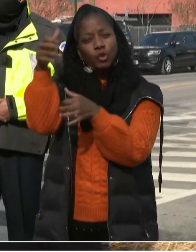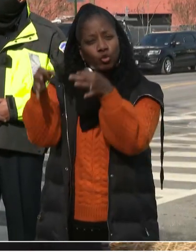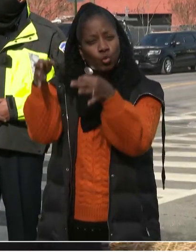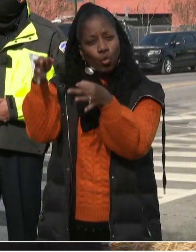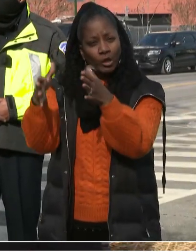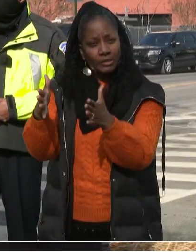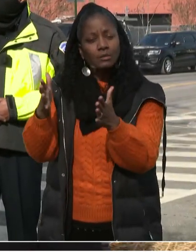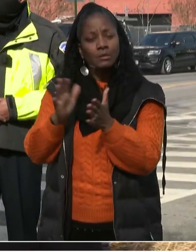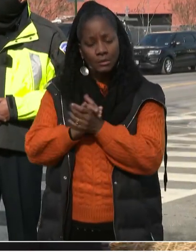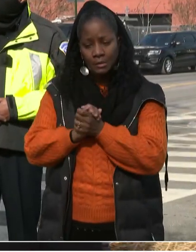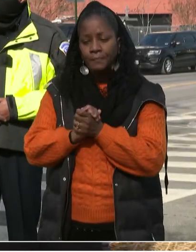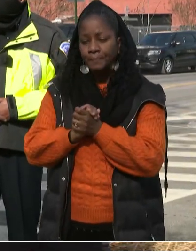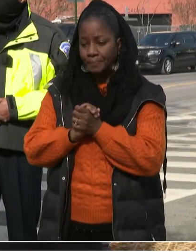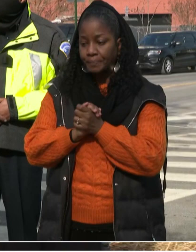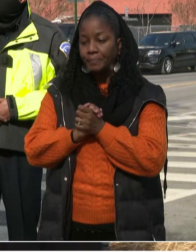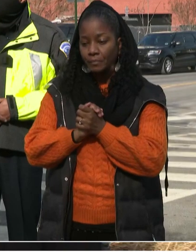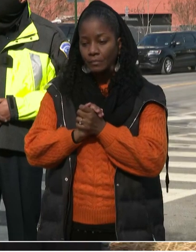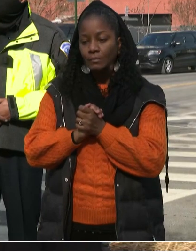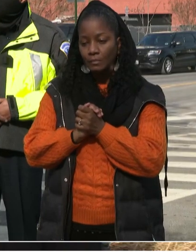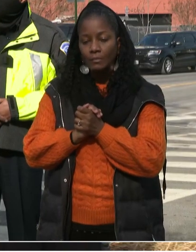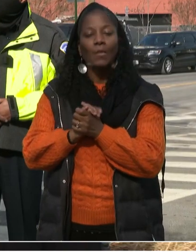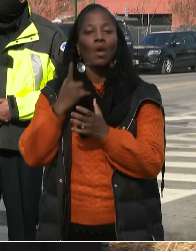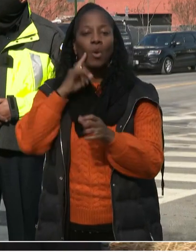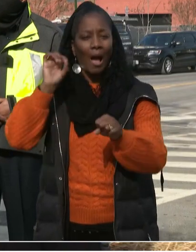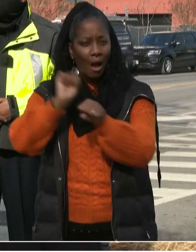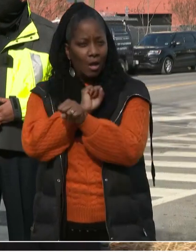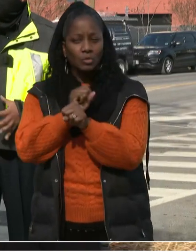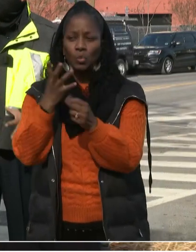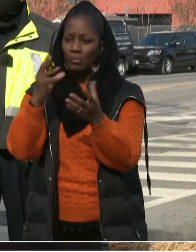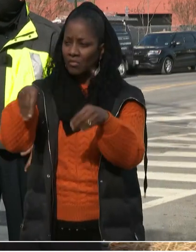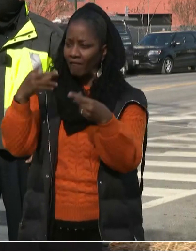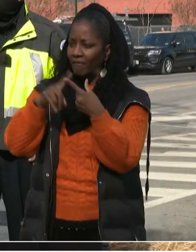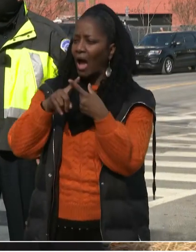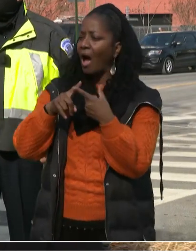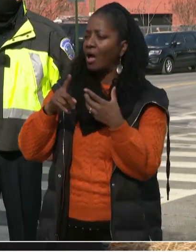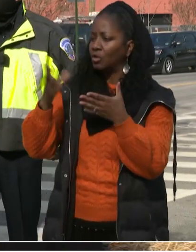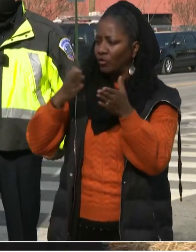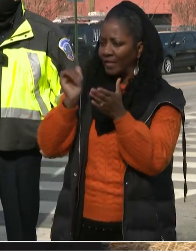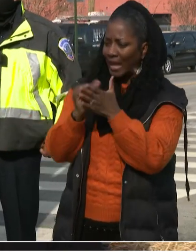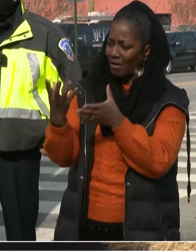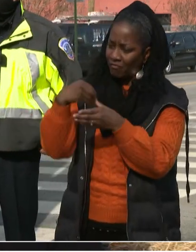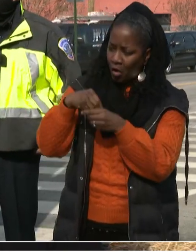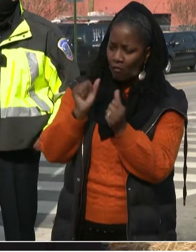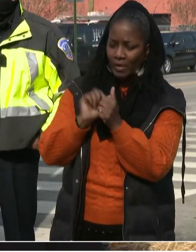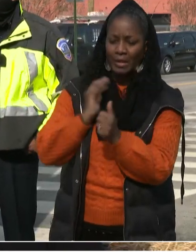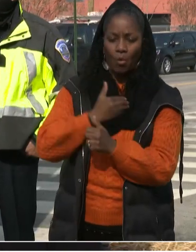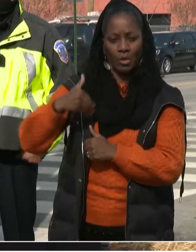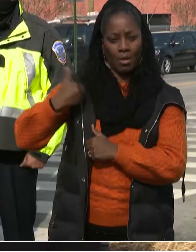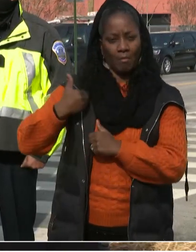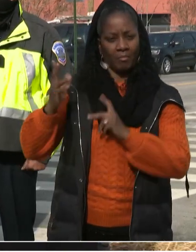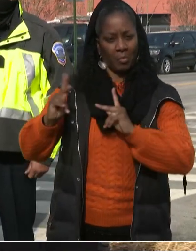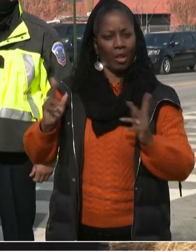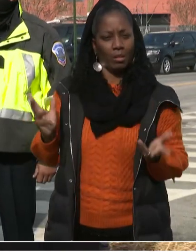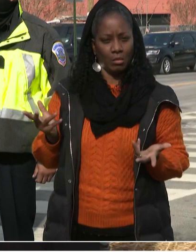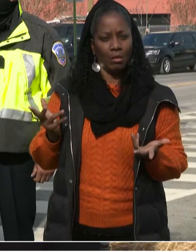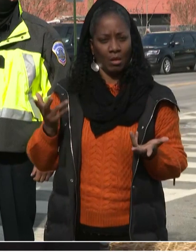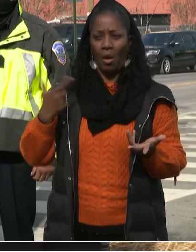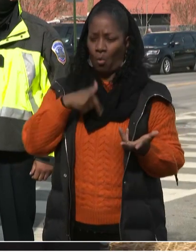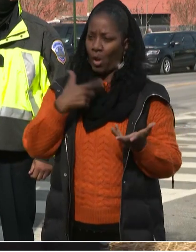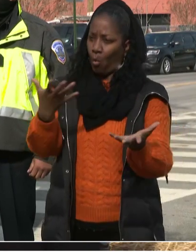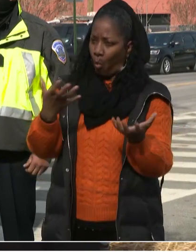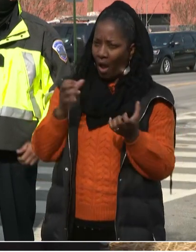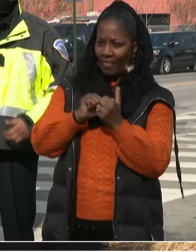We actually would like to provide services to justice-involved young people that the courts are providing now. We want